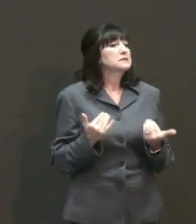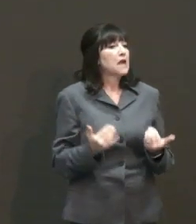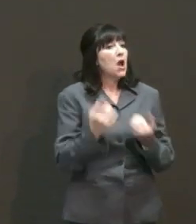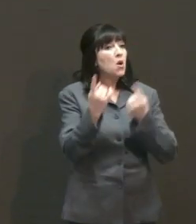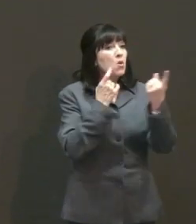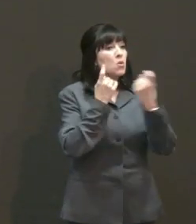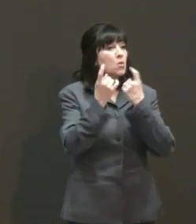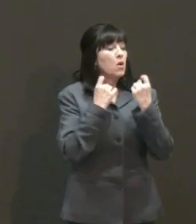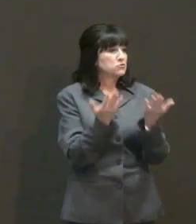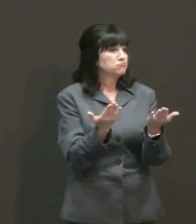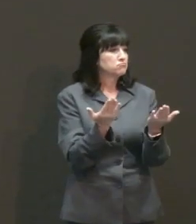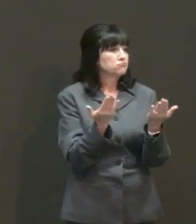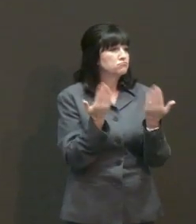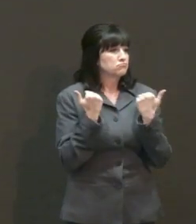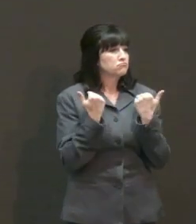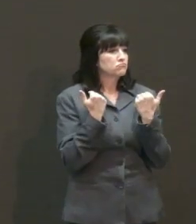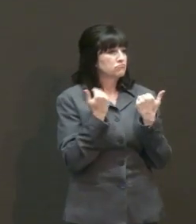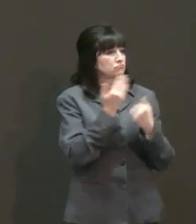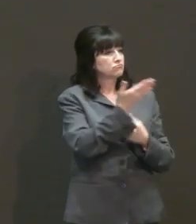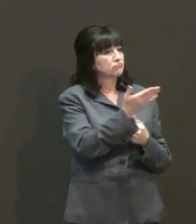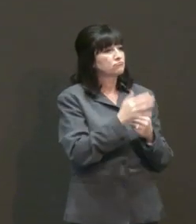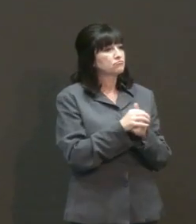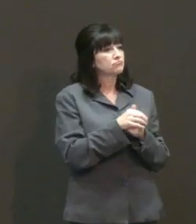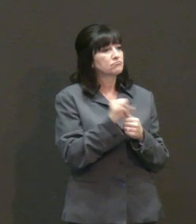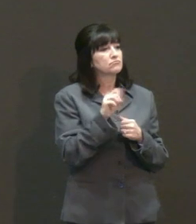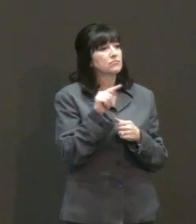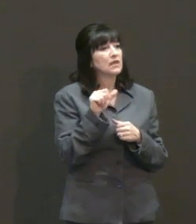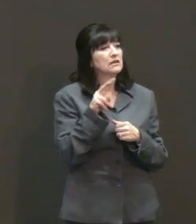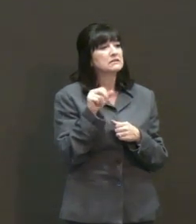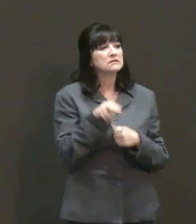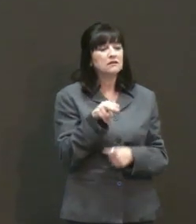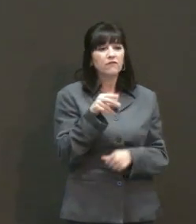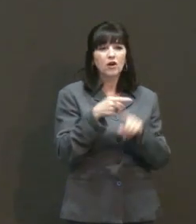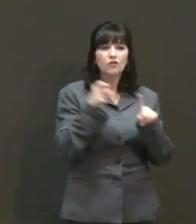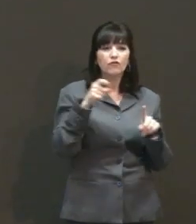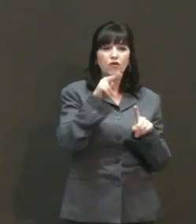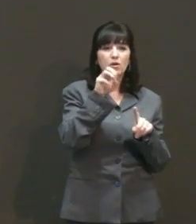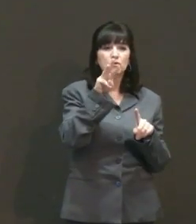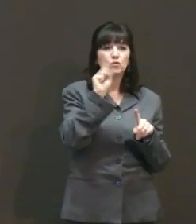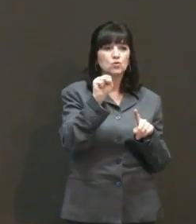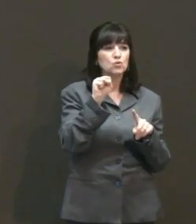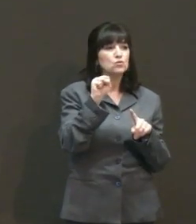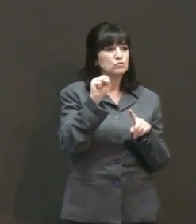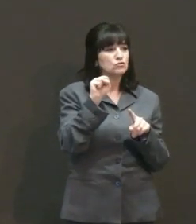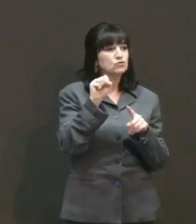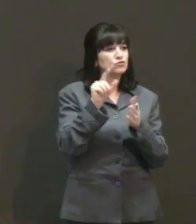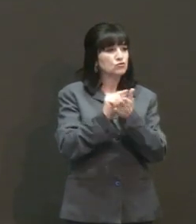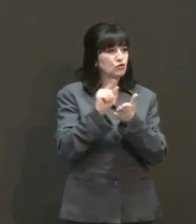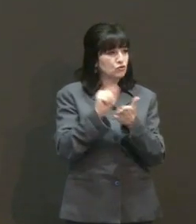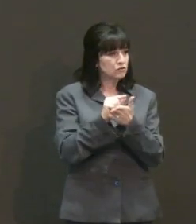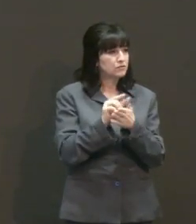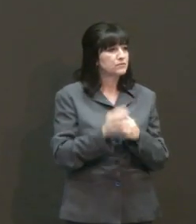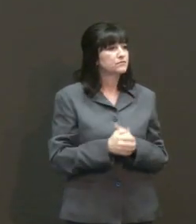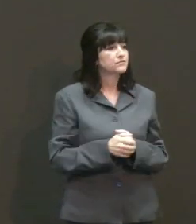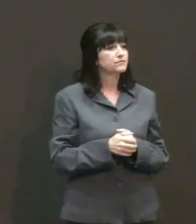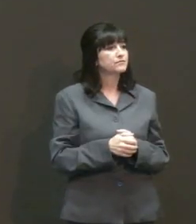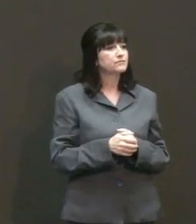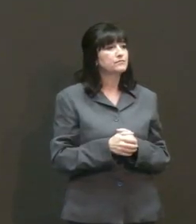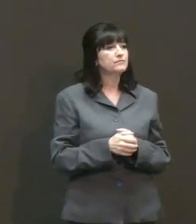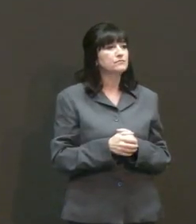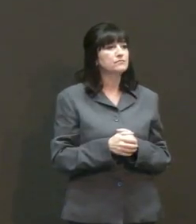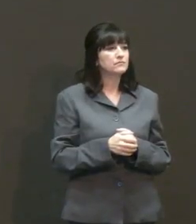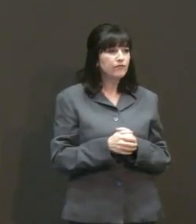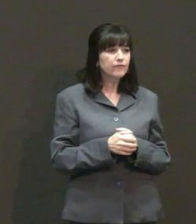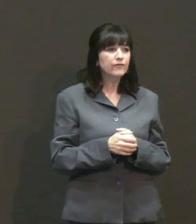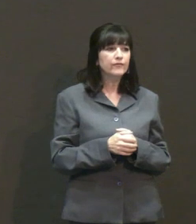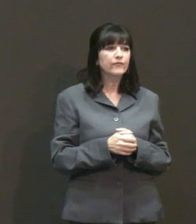now. Esteban. Esteban Parra, the News Journal, Delaware Online. Governor, thank you. Based on a